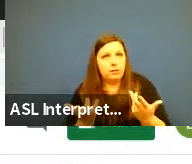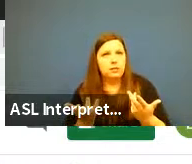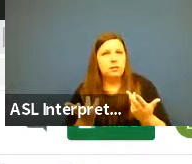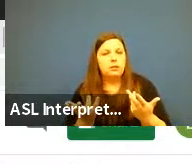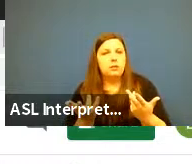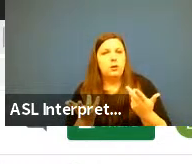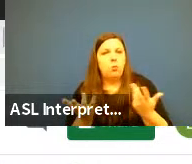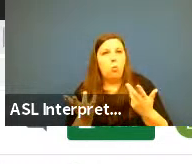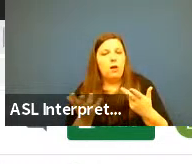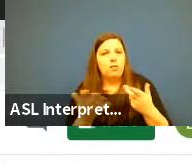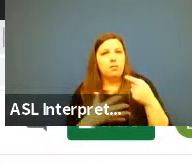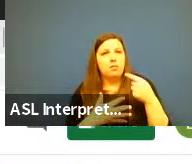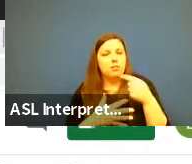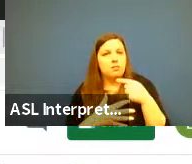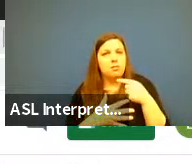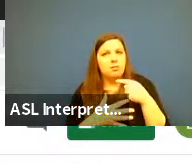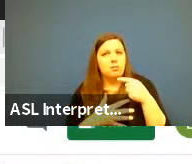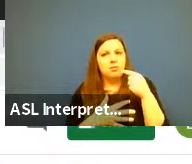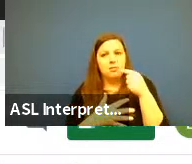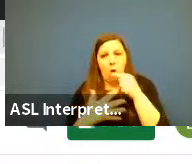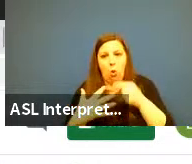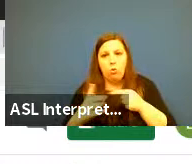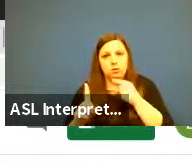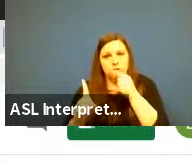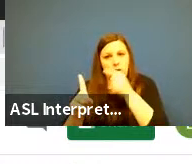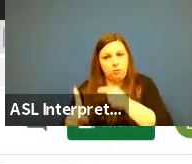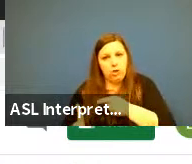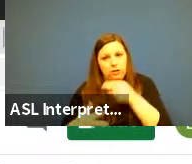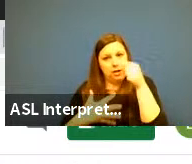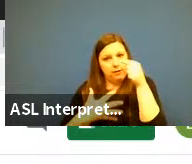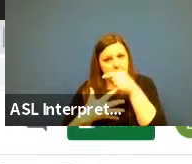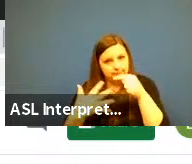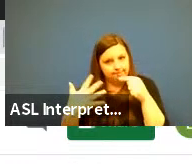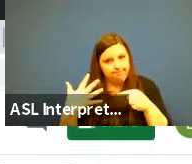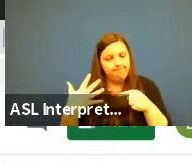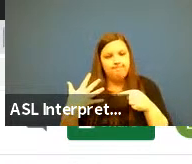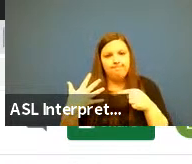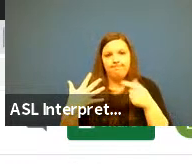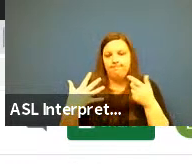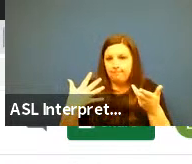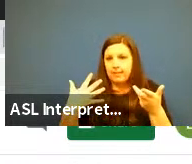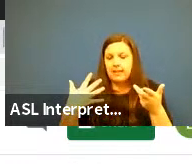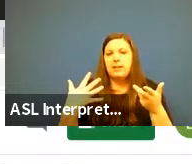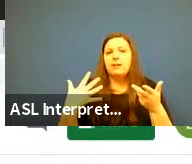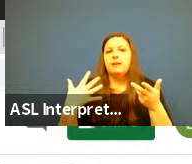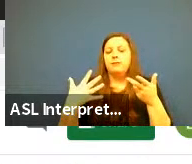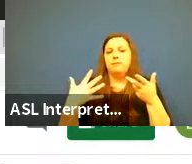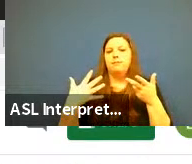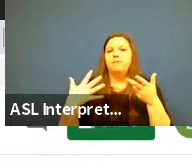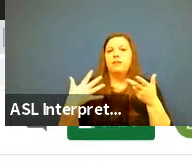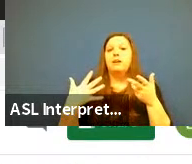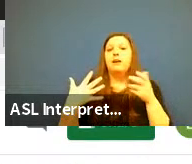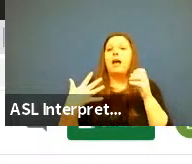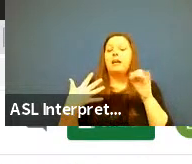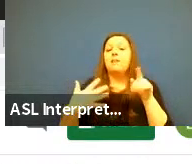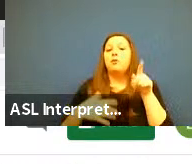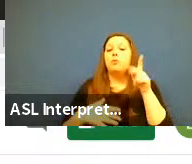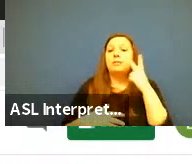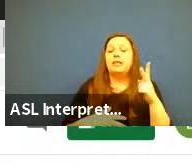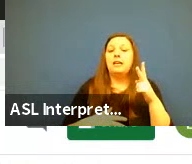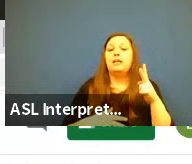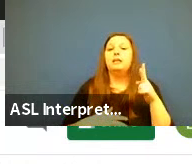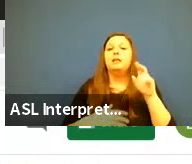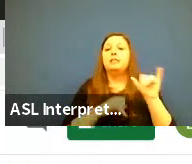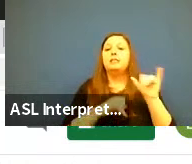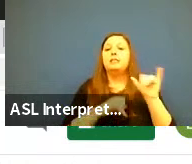what those objectives and So and if you go to standard 1.5, I